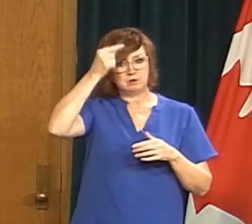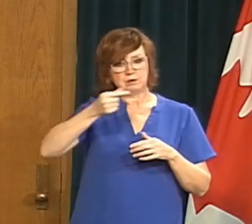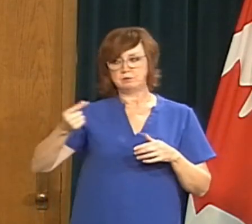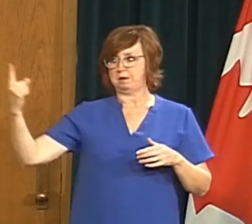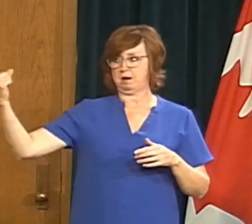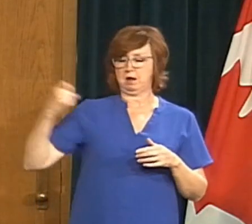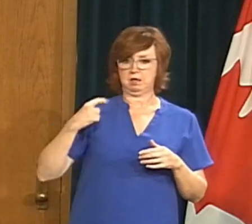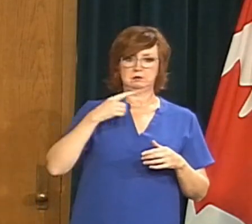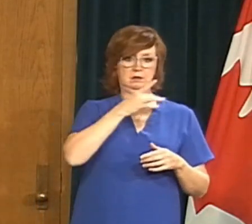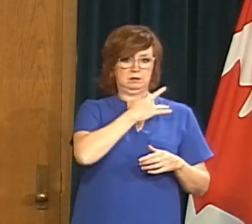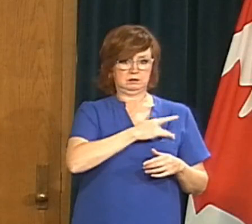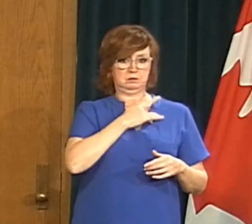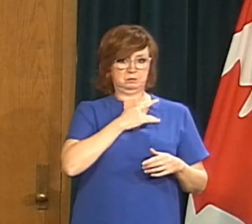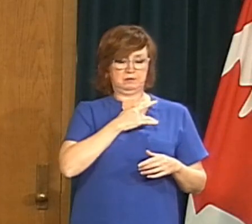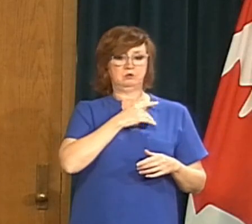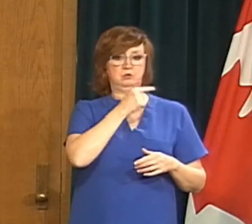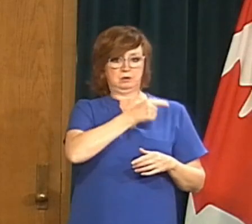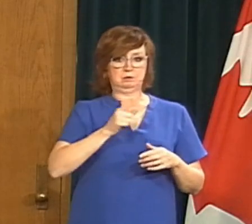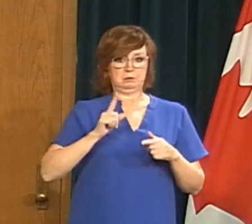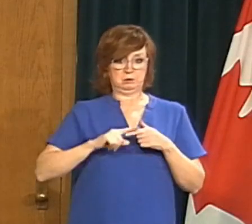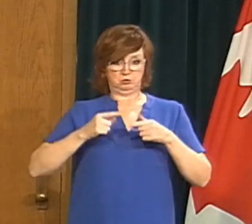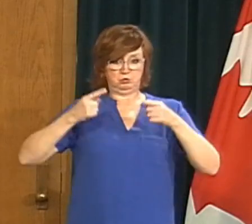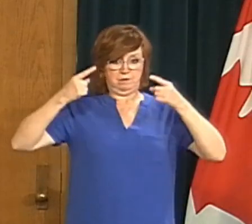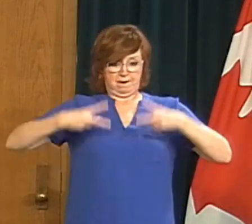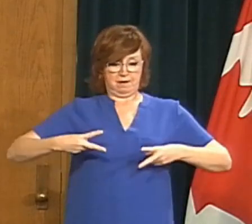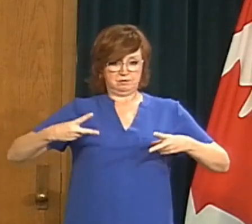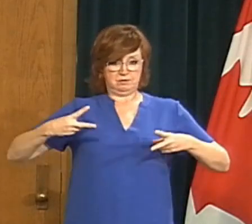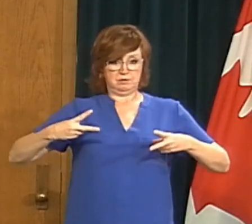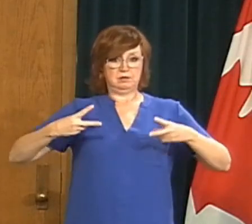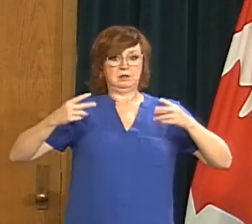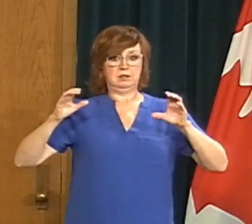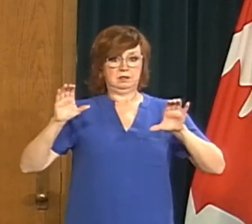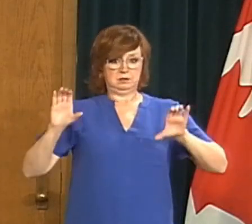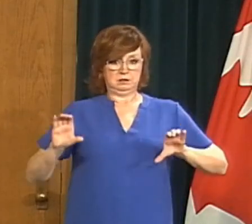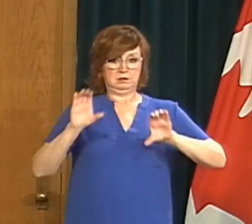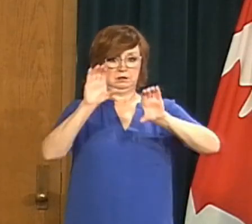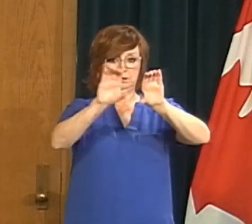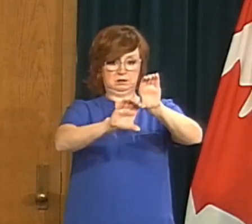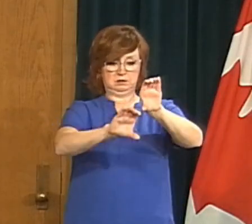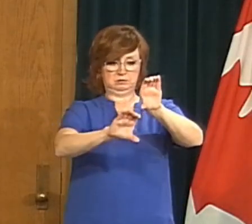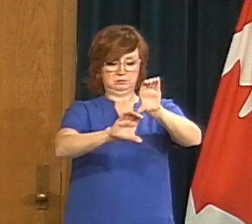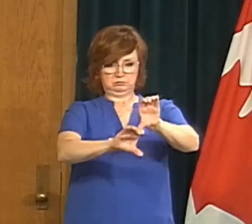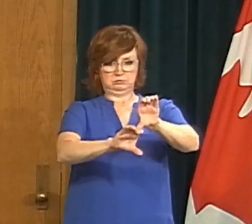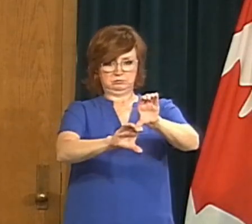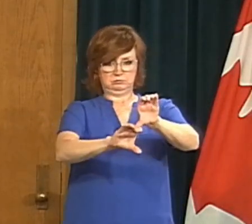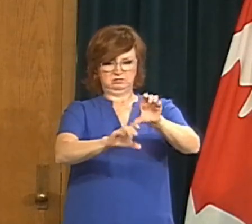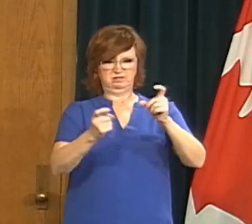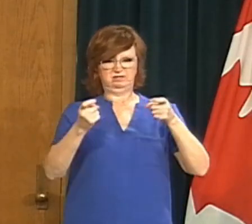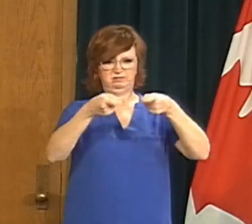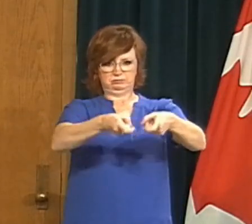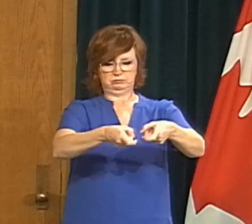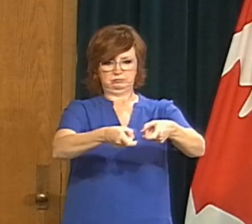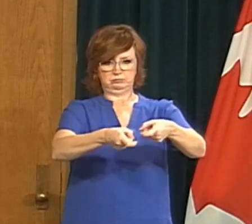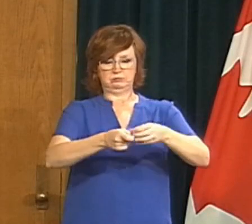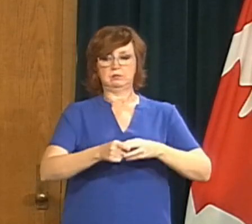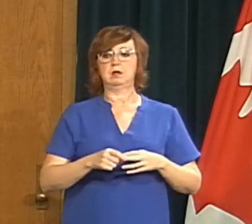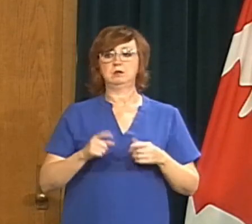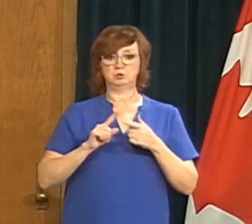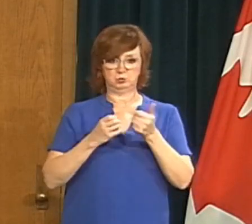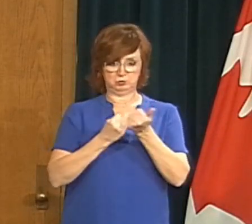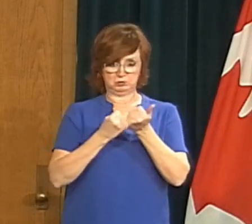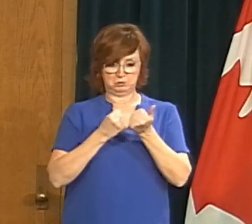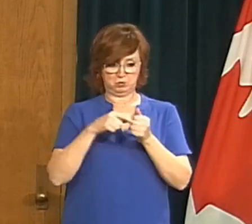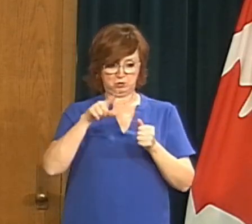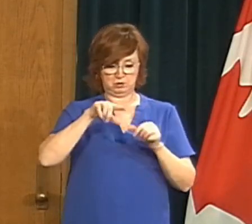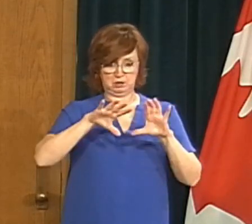intent is to support those that are supporting the most vulnerable. So that is seniors and individuals with